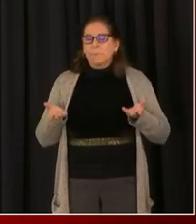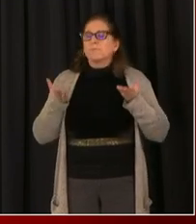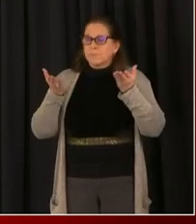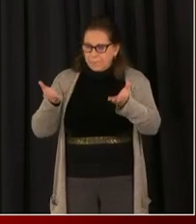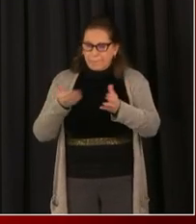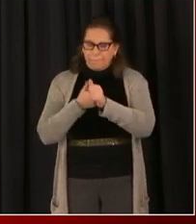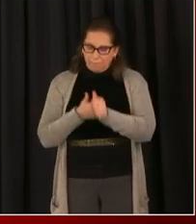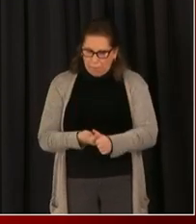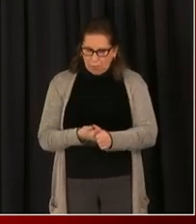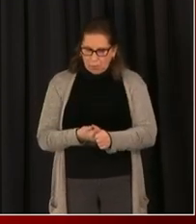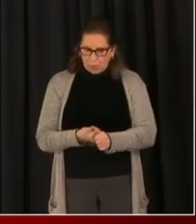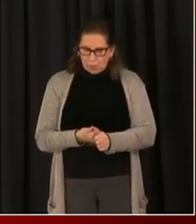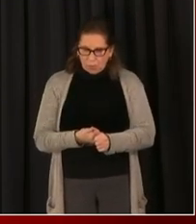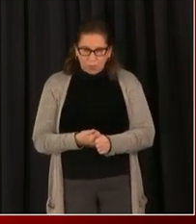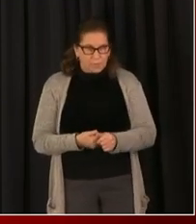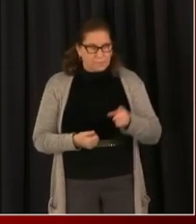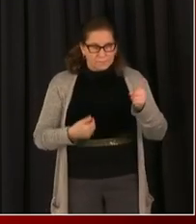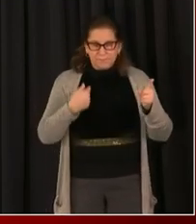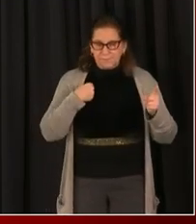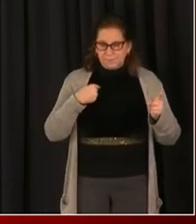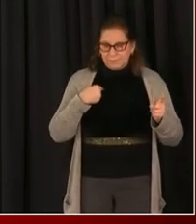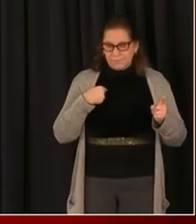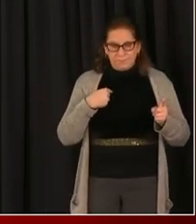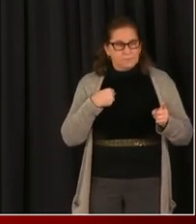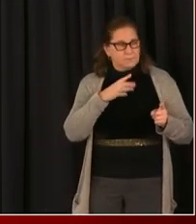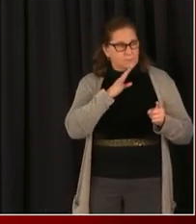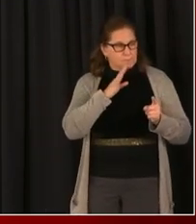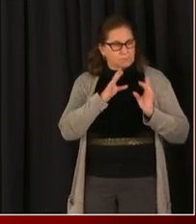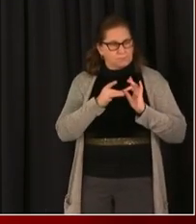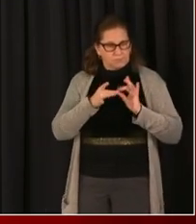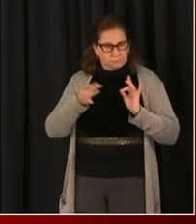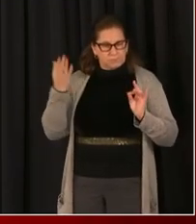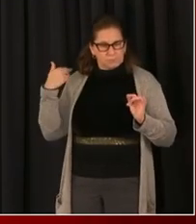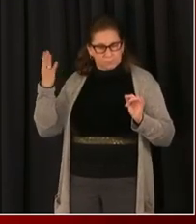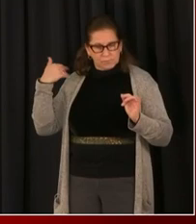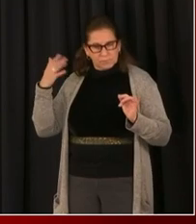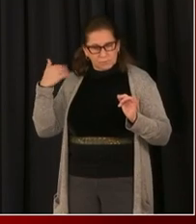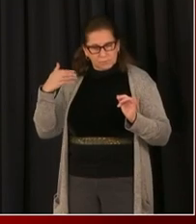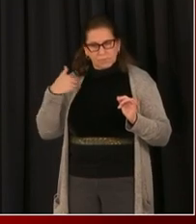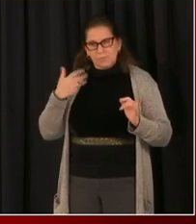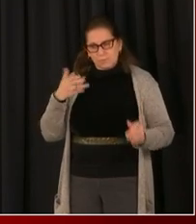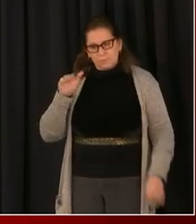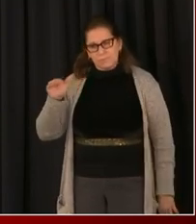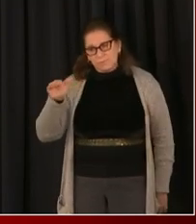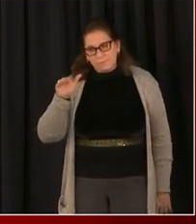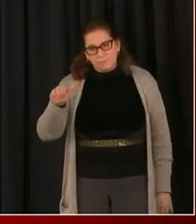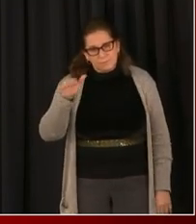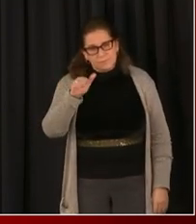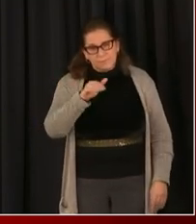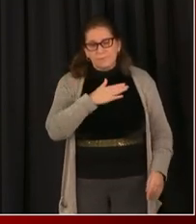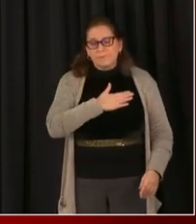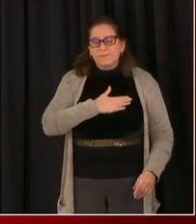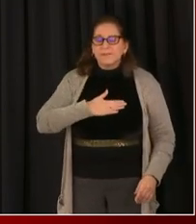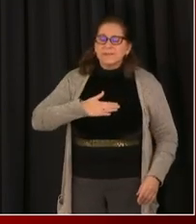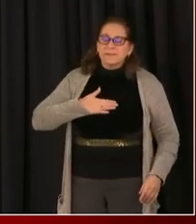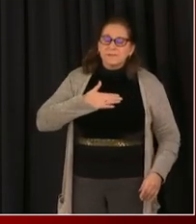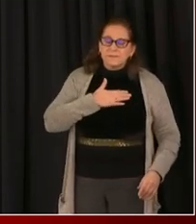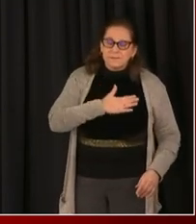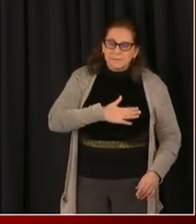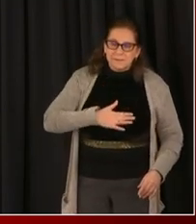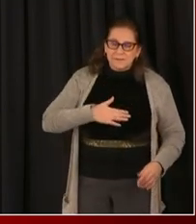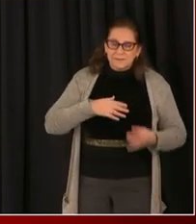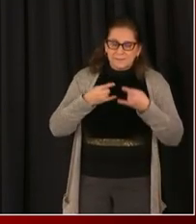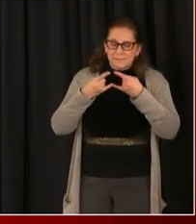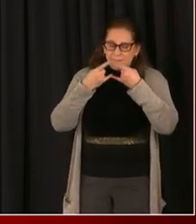prior, some of what we see is just the need to remind people how to wear the mask correctly. I don't think it's intentional for